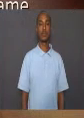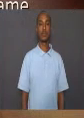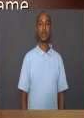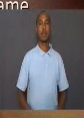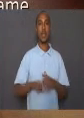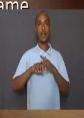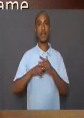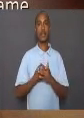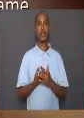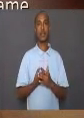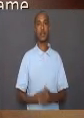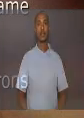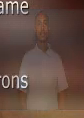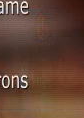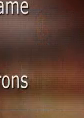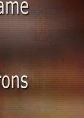Begin.